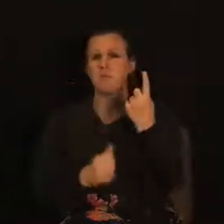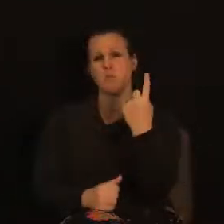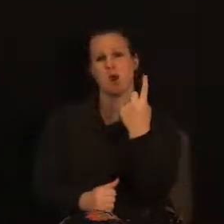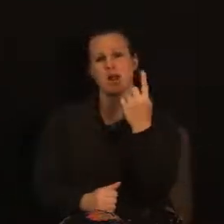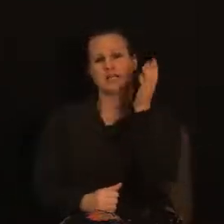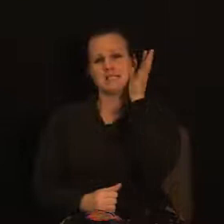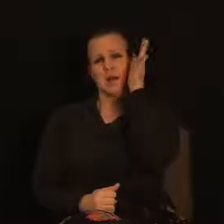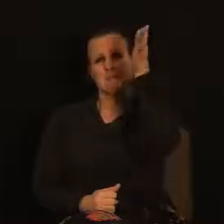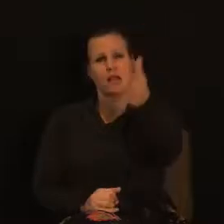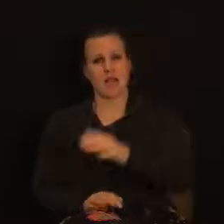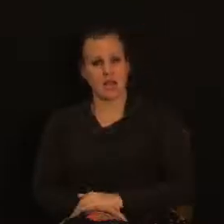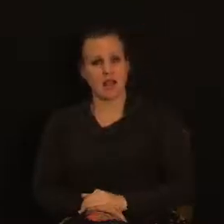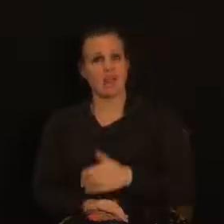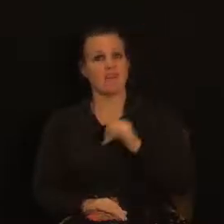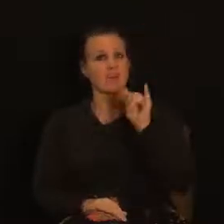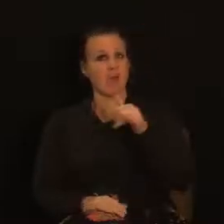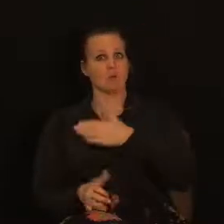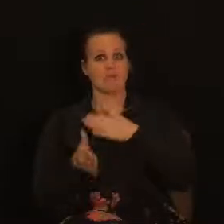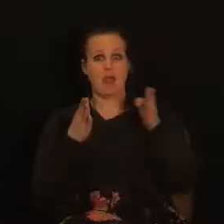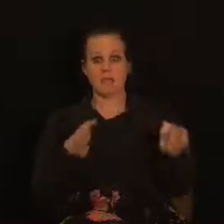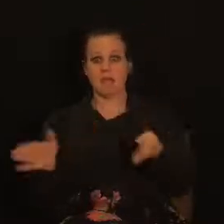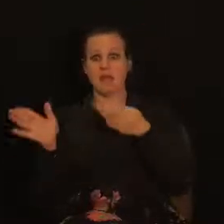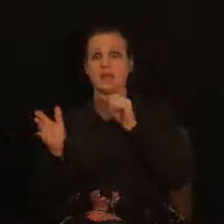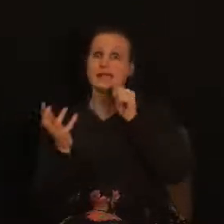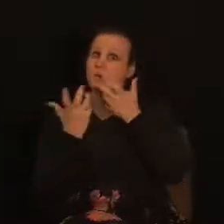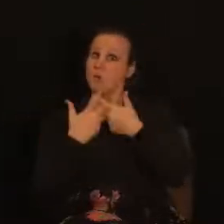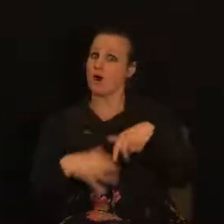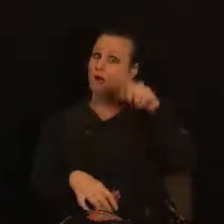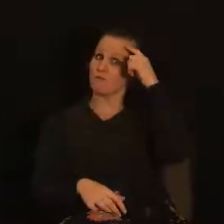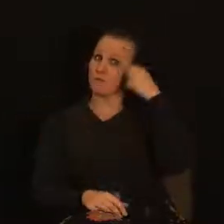plan. It didn't work out for me.